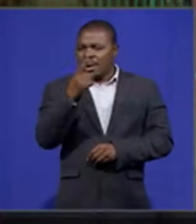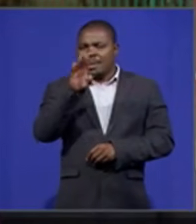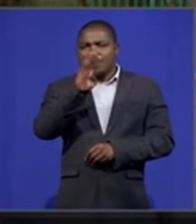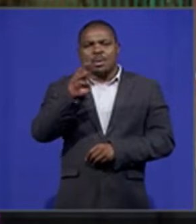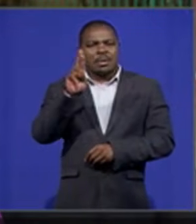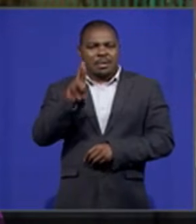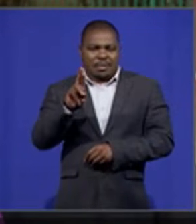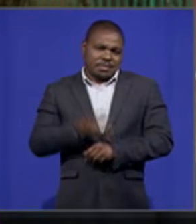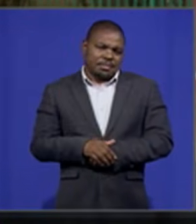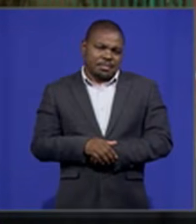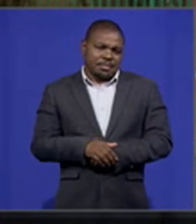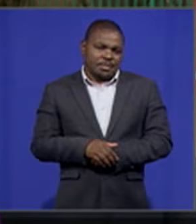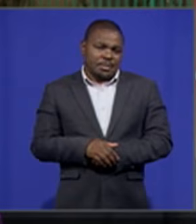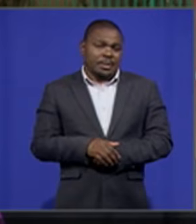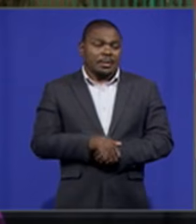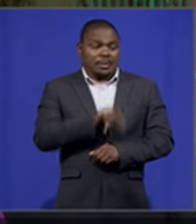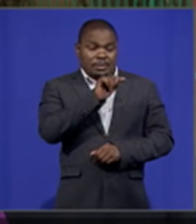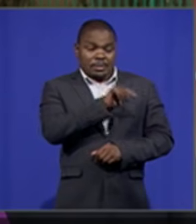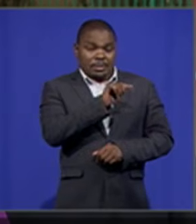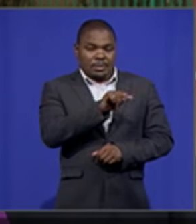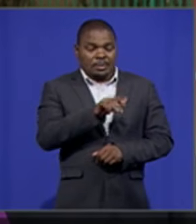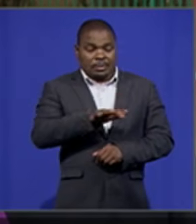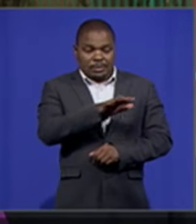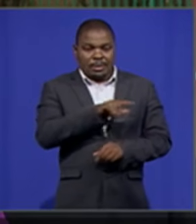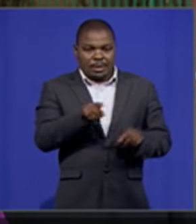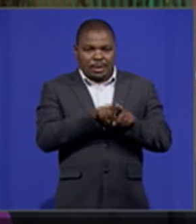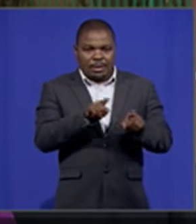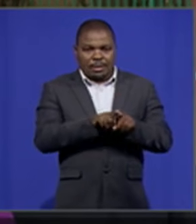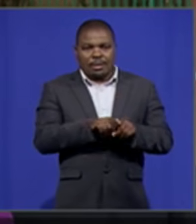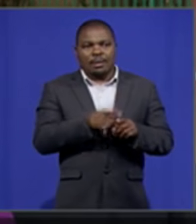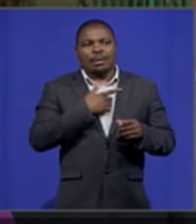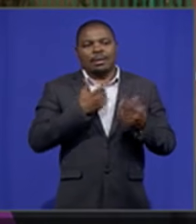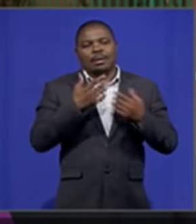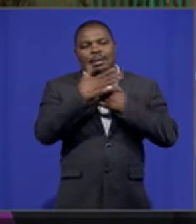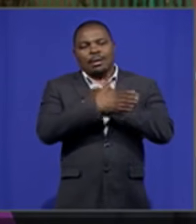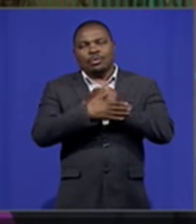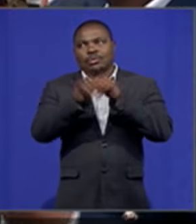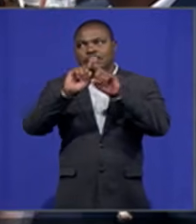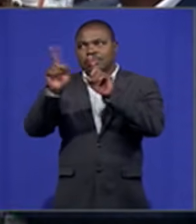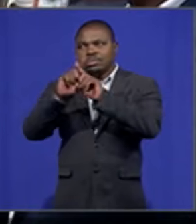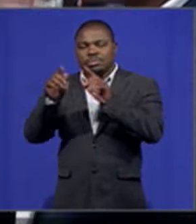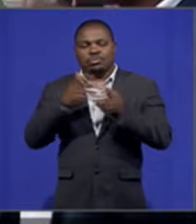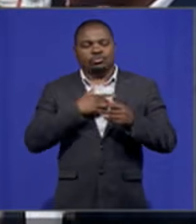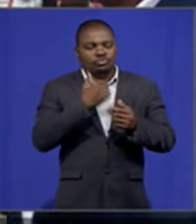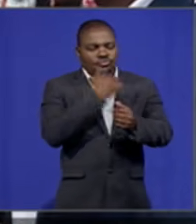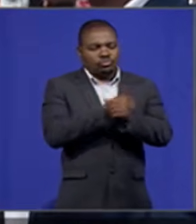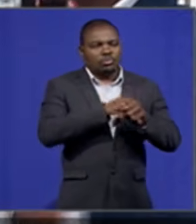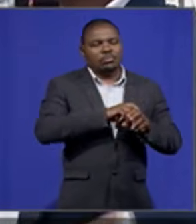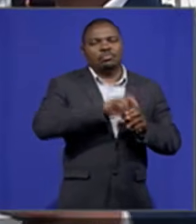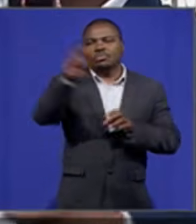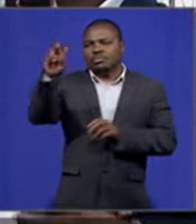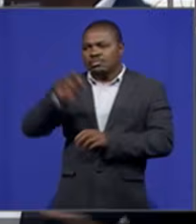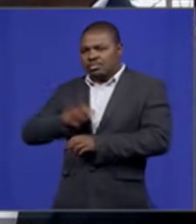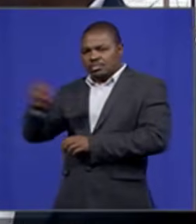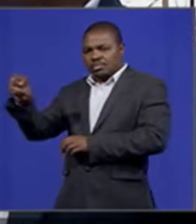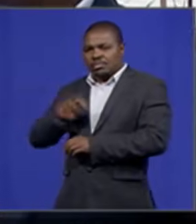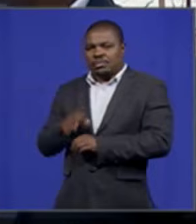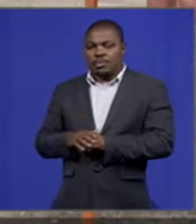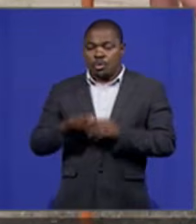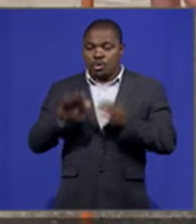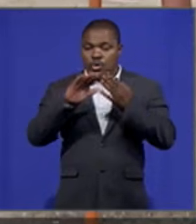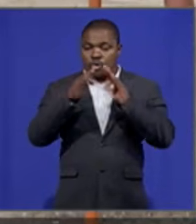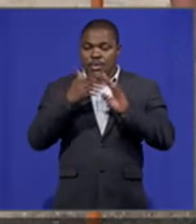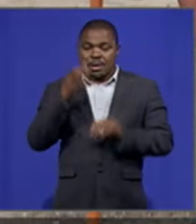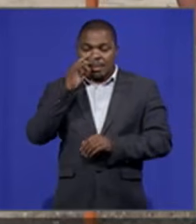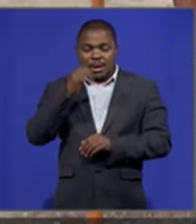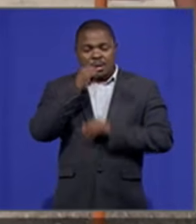this stage, we are looking at this incident as transnational drug trafficking. Baagi ba re lefelo leno le ntse le